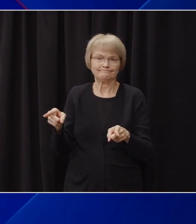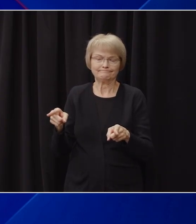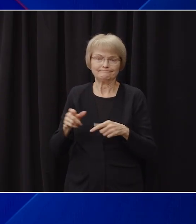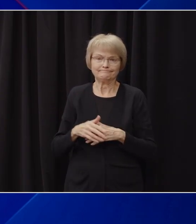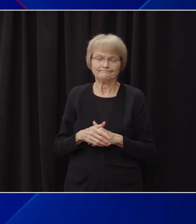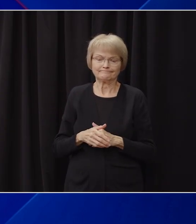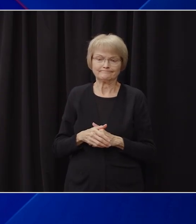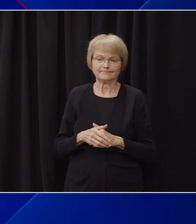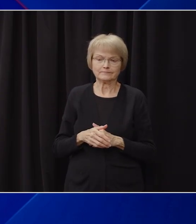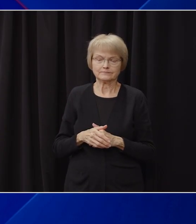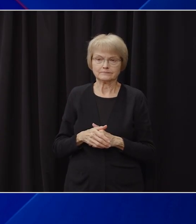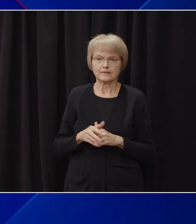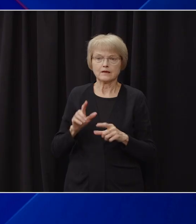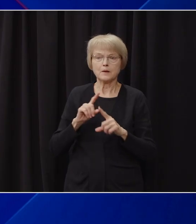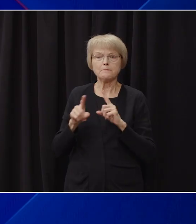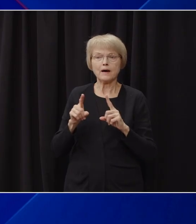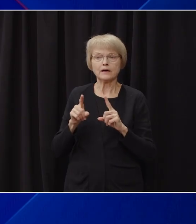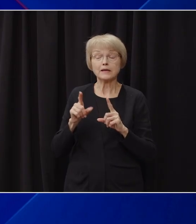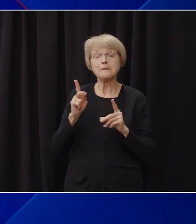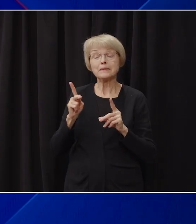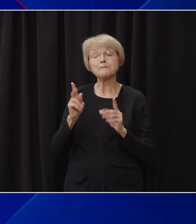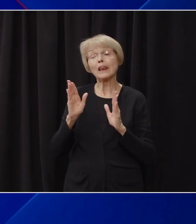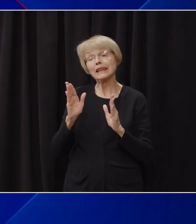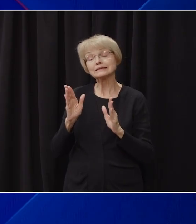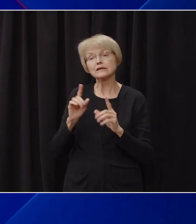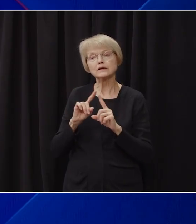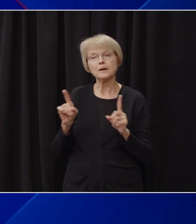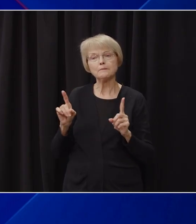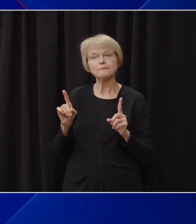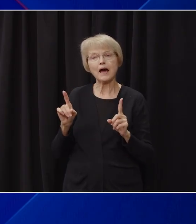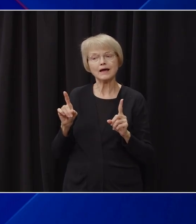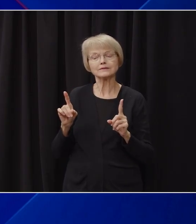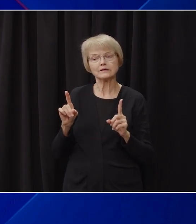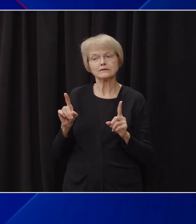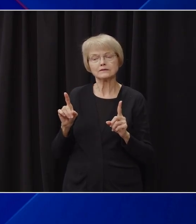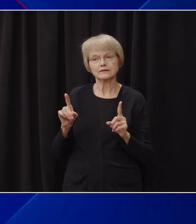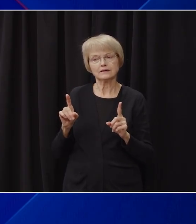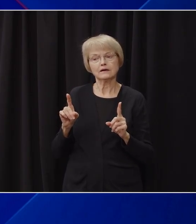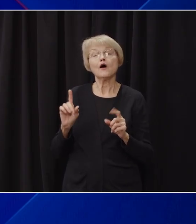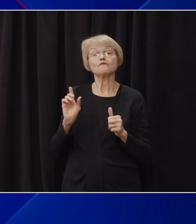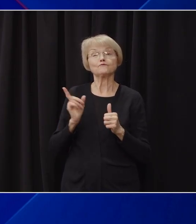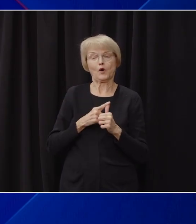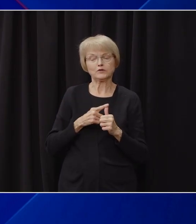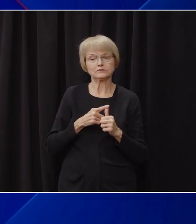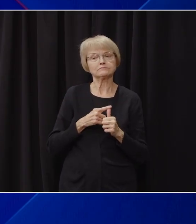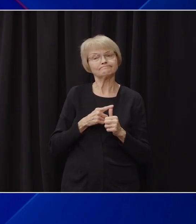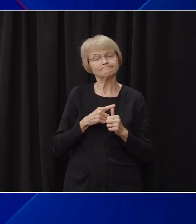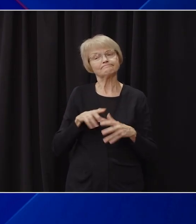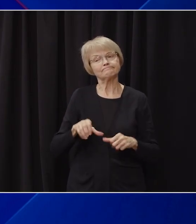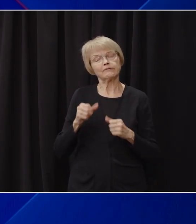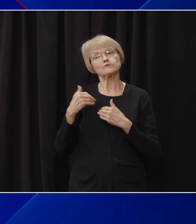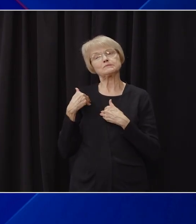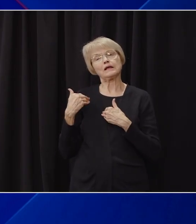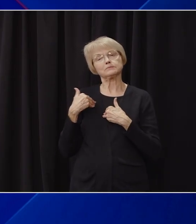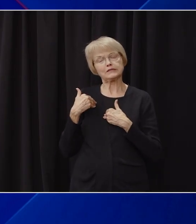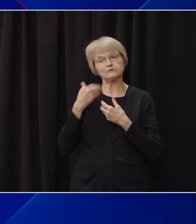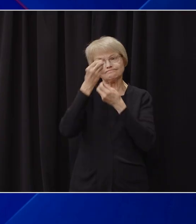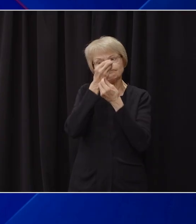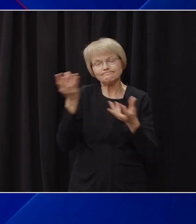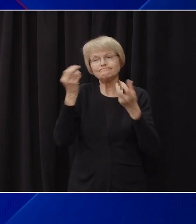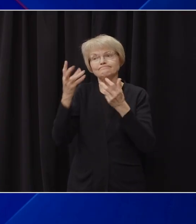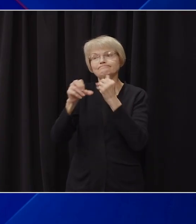But people can listen, but if there's nothing being said, it's hard to hear the message. So I